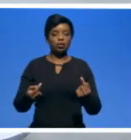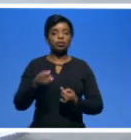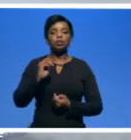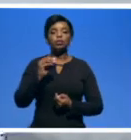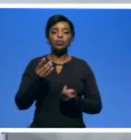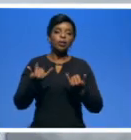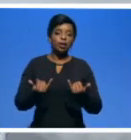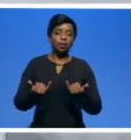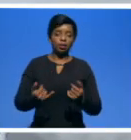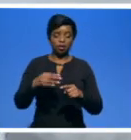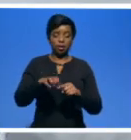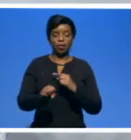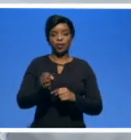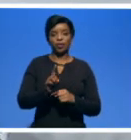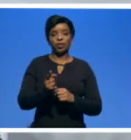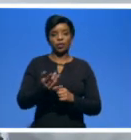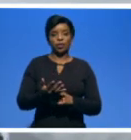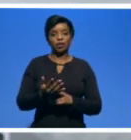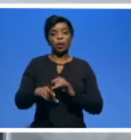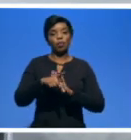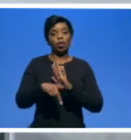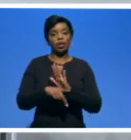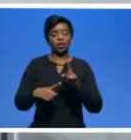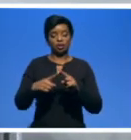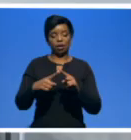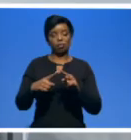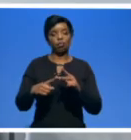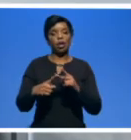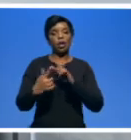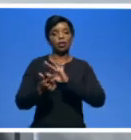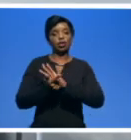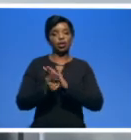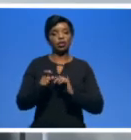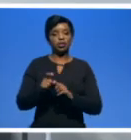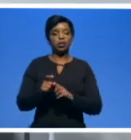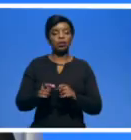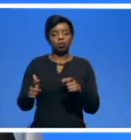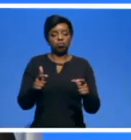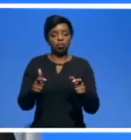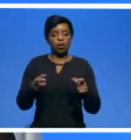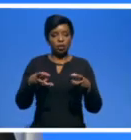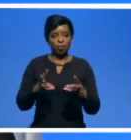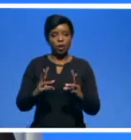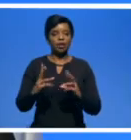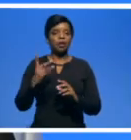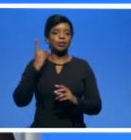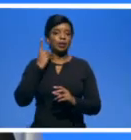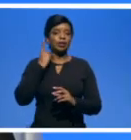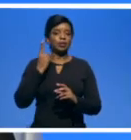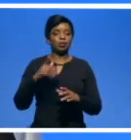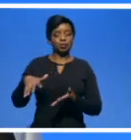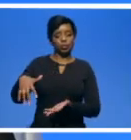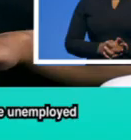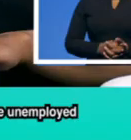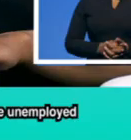issue, Hore. Policy and legislation is governing the way that data is collected and the way that we understand the numbers in